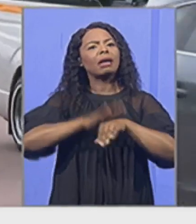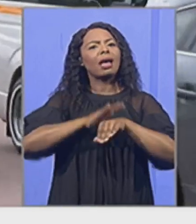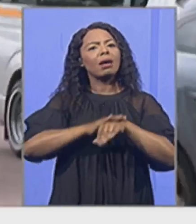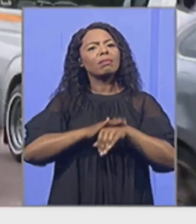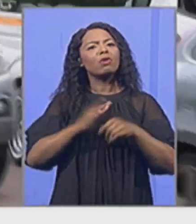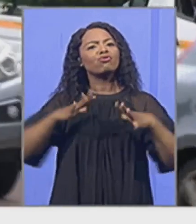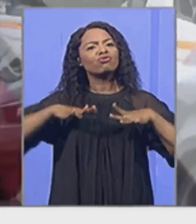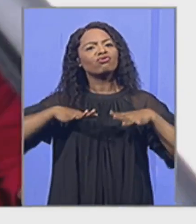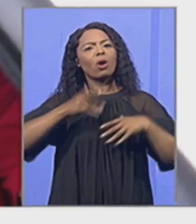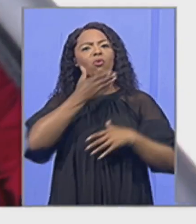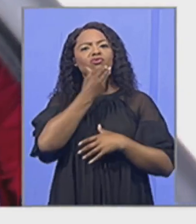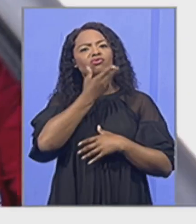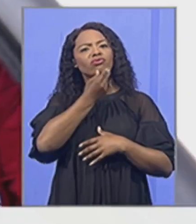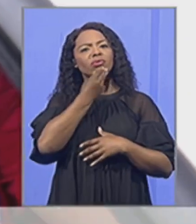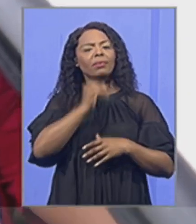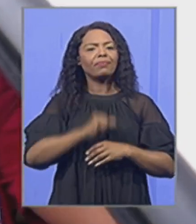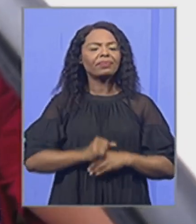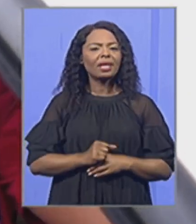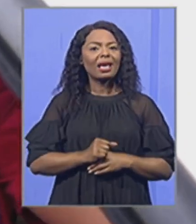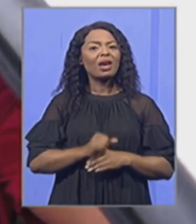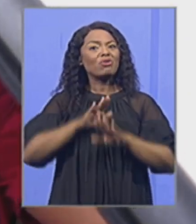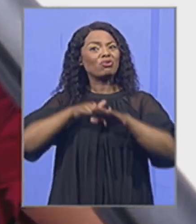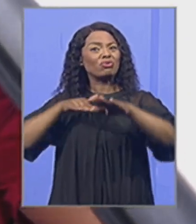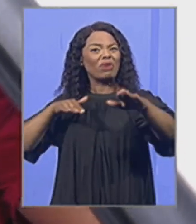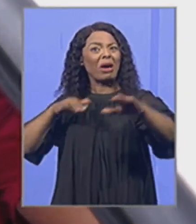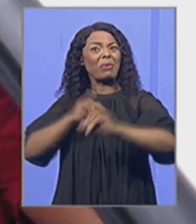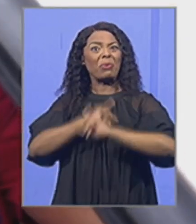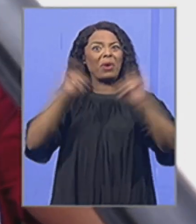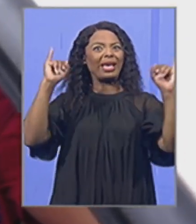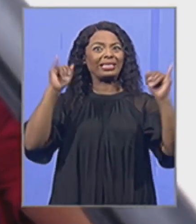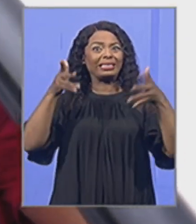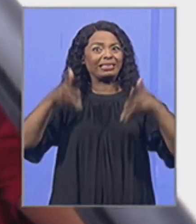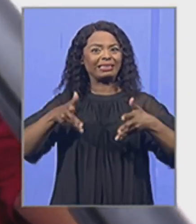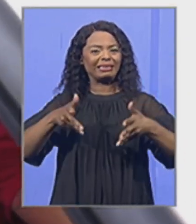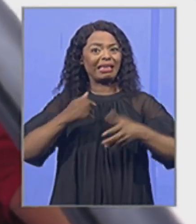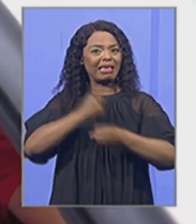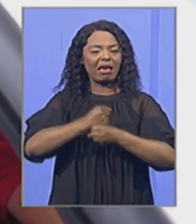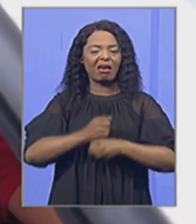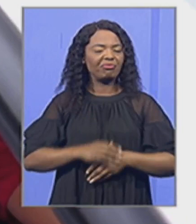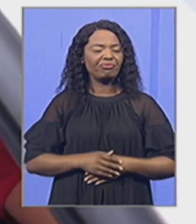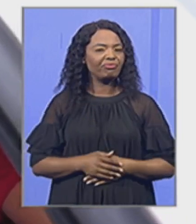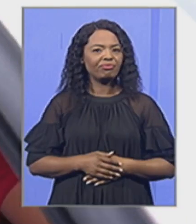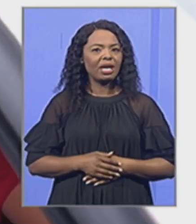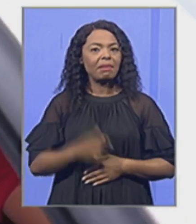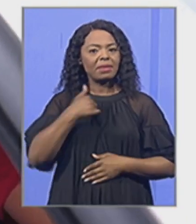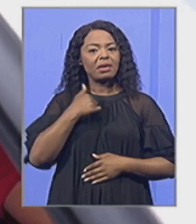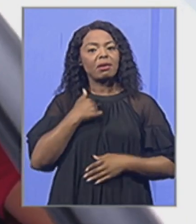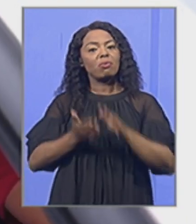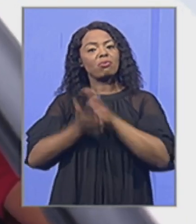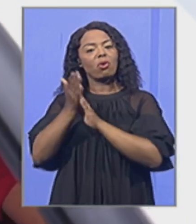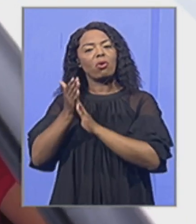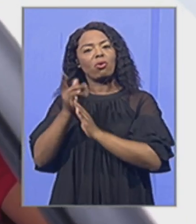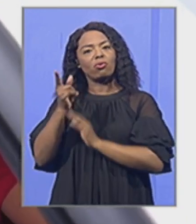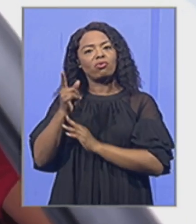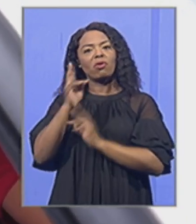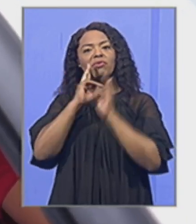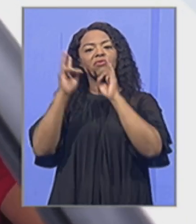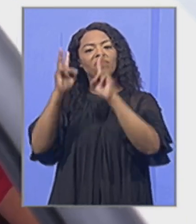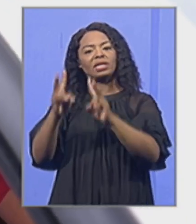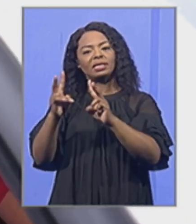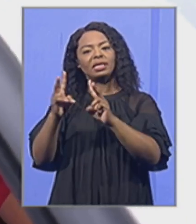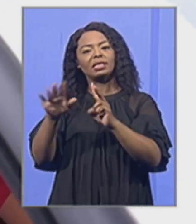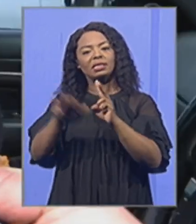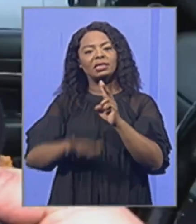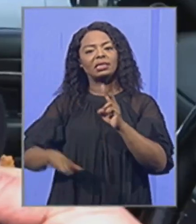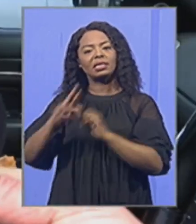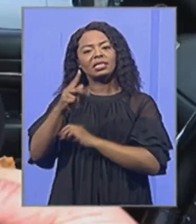Keresemese. Traffic on the road hasn't been too bad this festive season. I'm on my way into Inchanga with the family. I'm taking them on a train